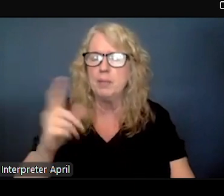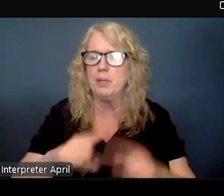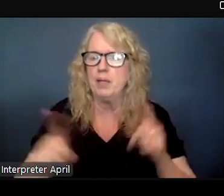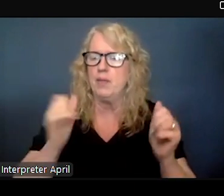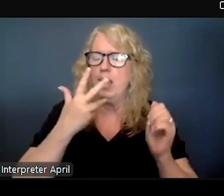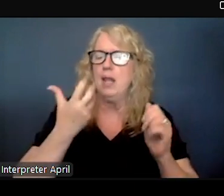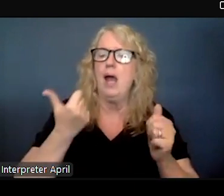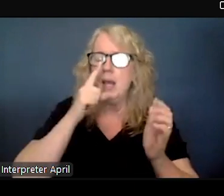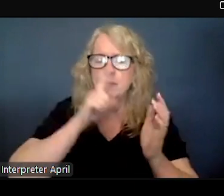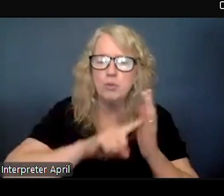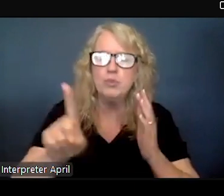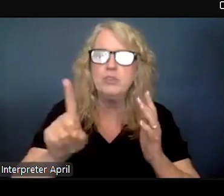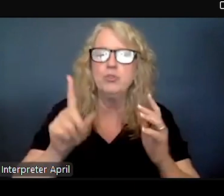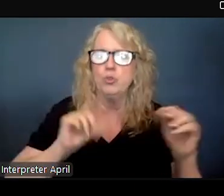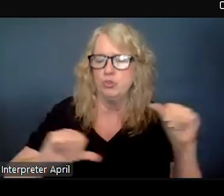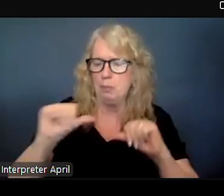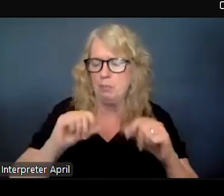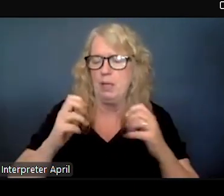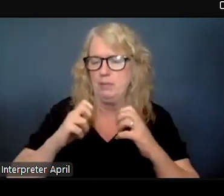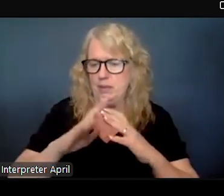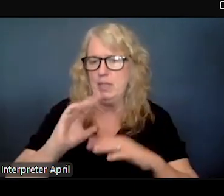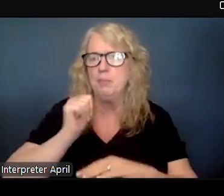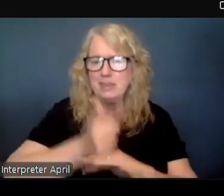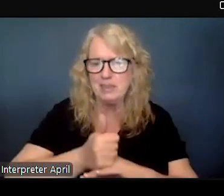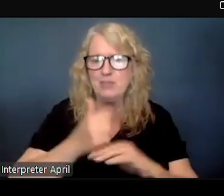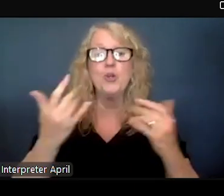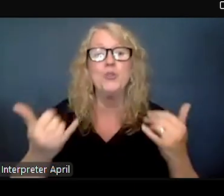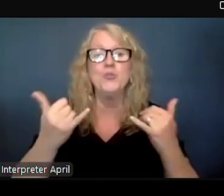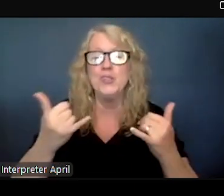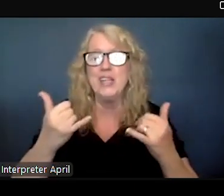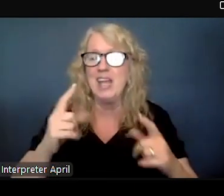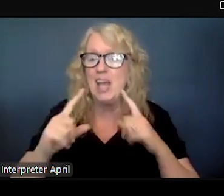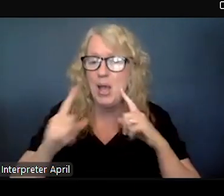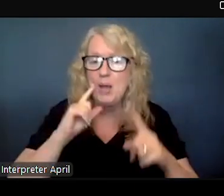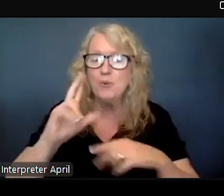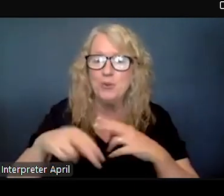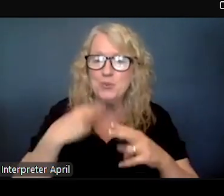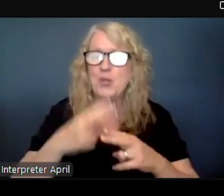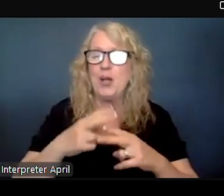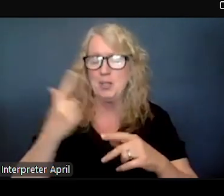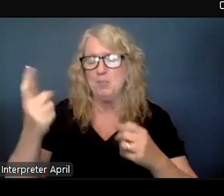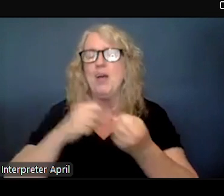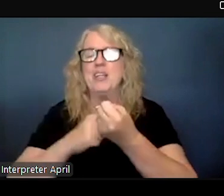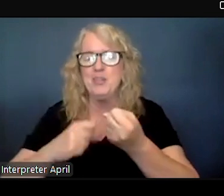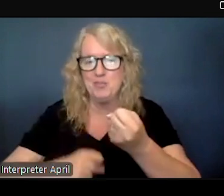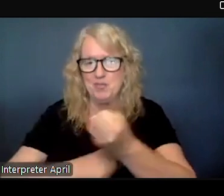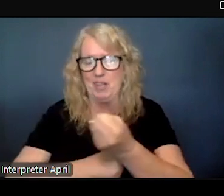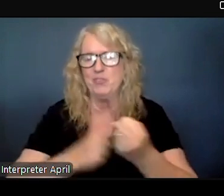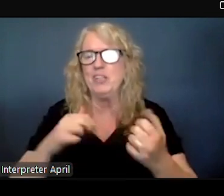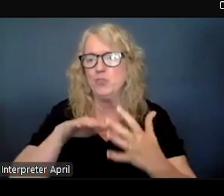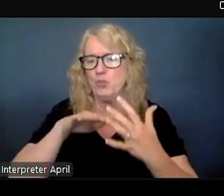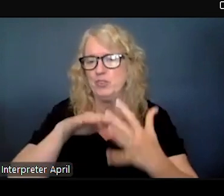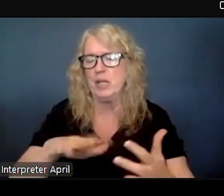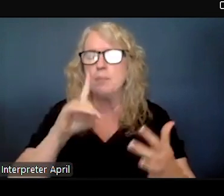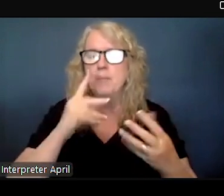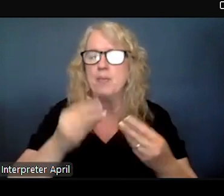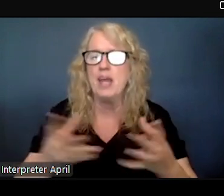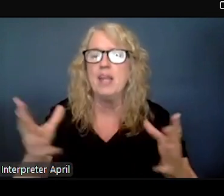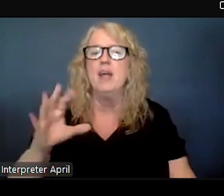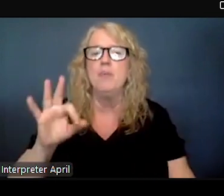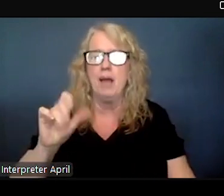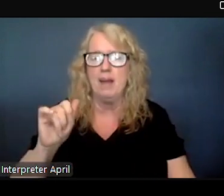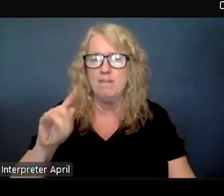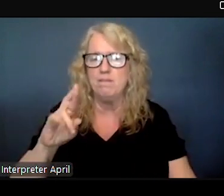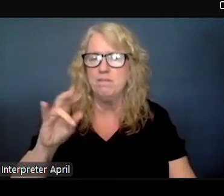research scientist and clinical implementation consultant. Today, I'm going to talk about a foundational study that was put out by Fitzpatrick